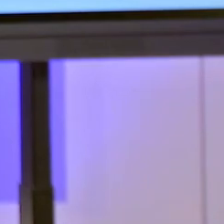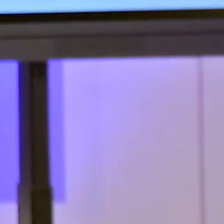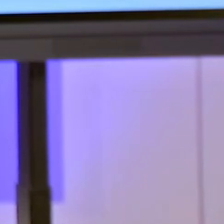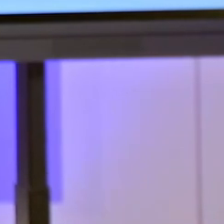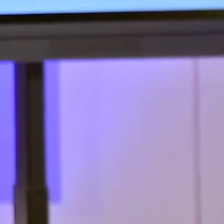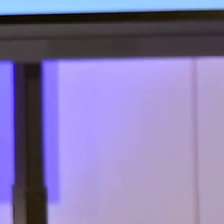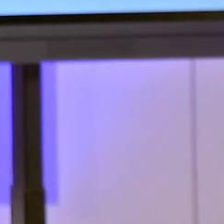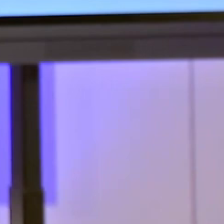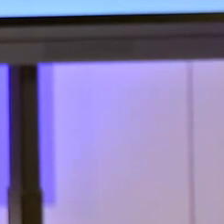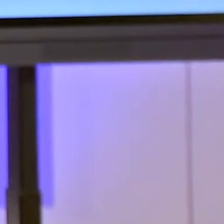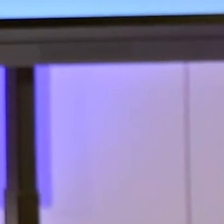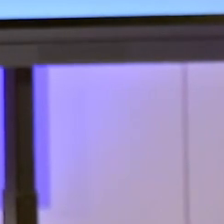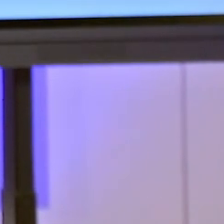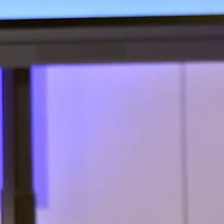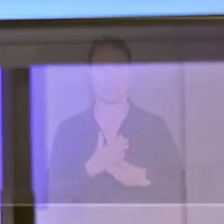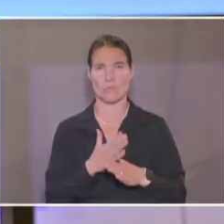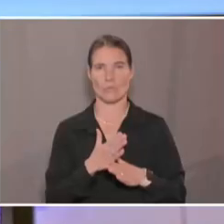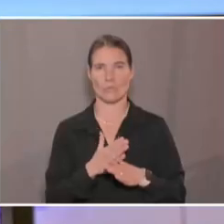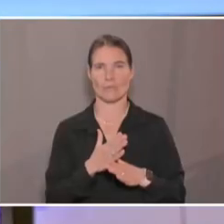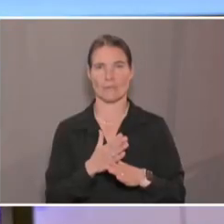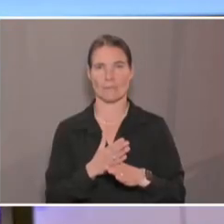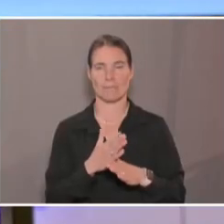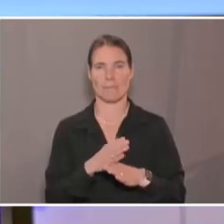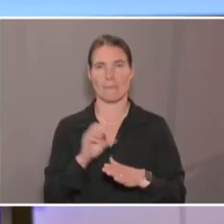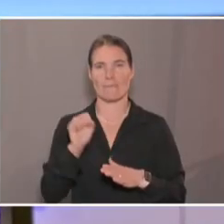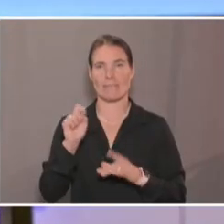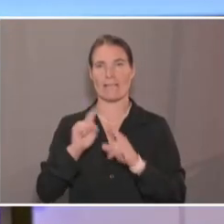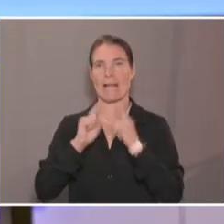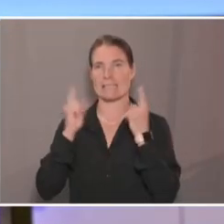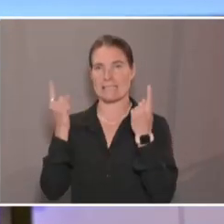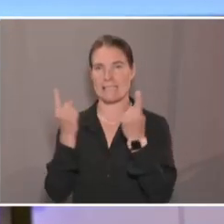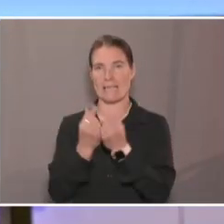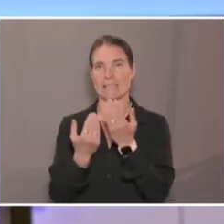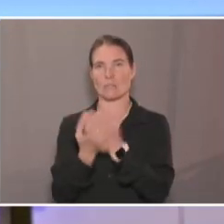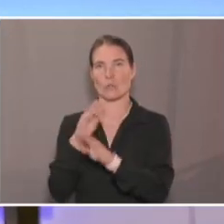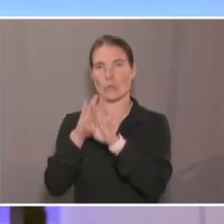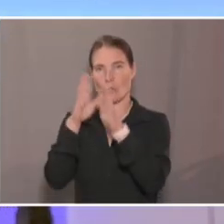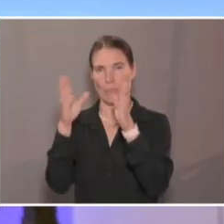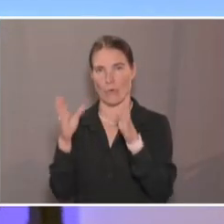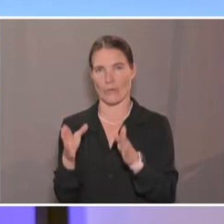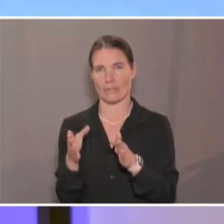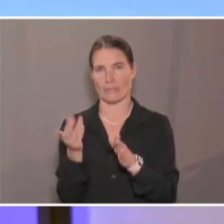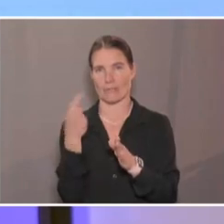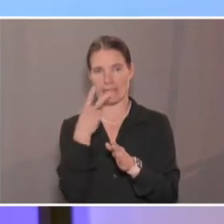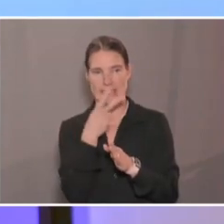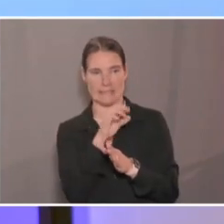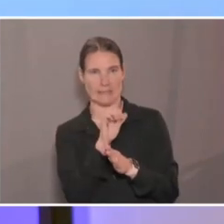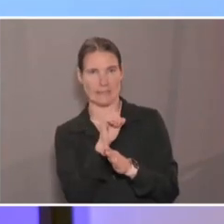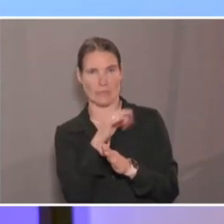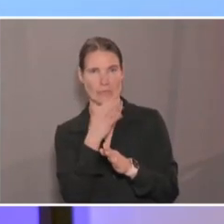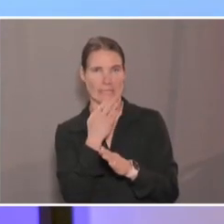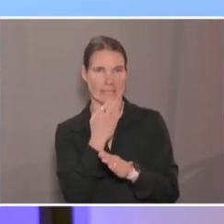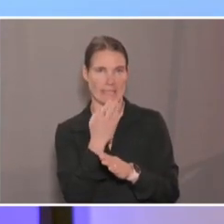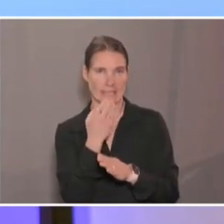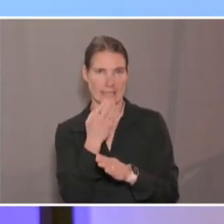Ja, das waren auch schon Einblicke in den Senatssaal des neuen Gebäudes, über das wir gleich sprechen. Und vielen Dank nochmal an